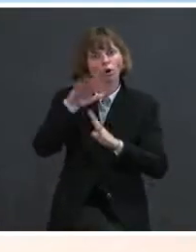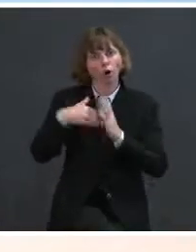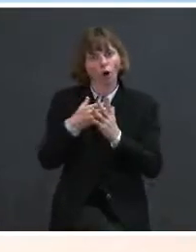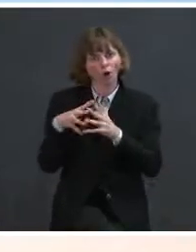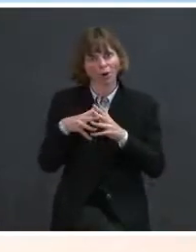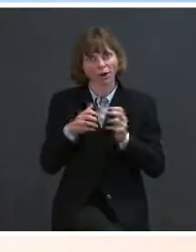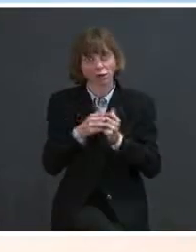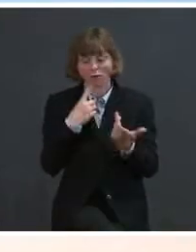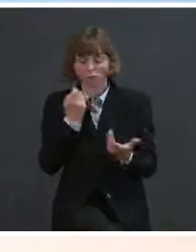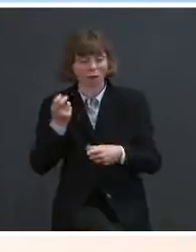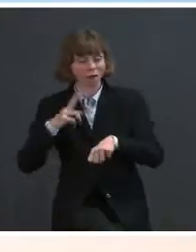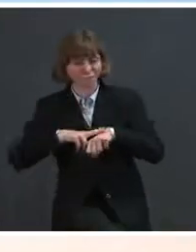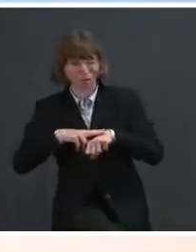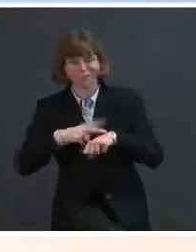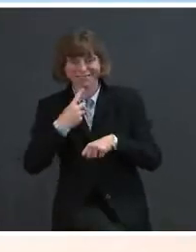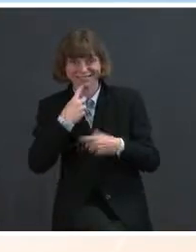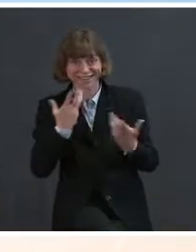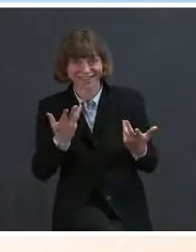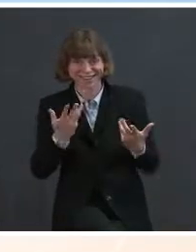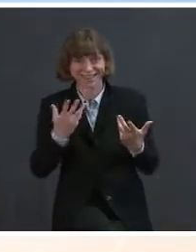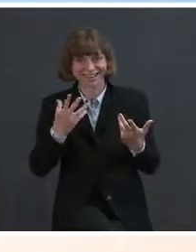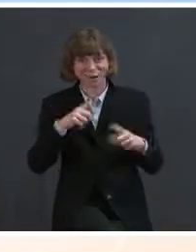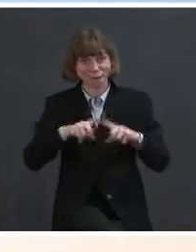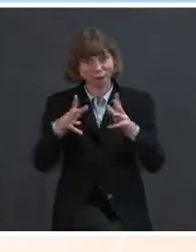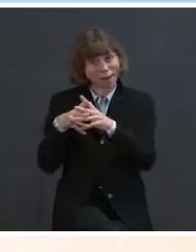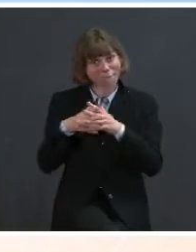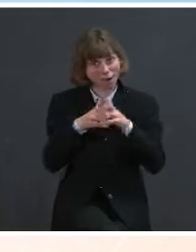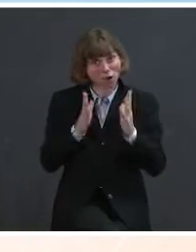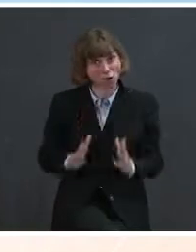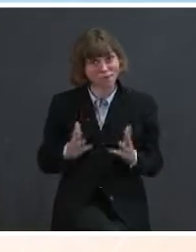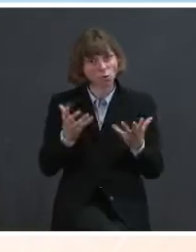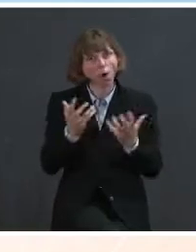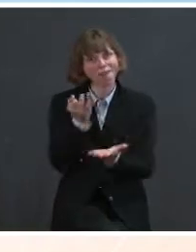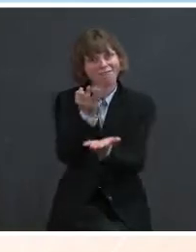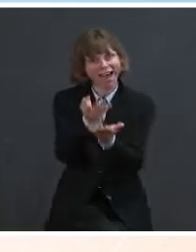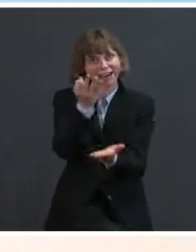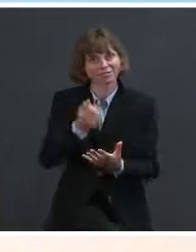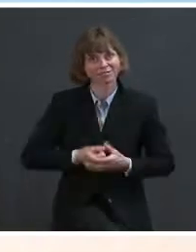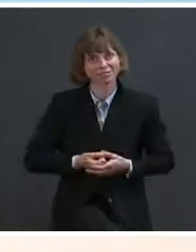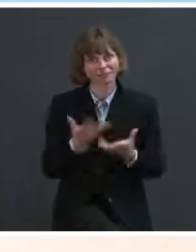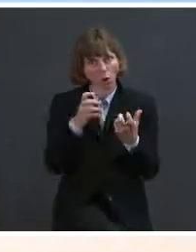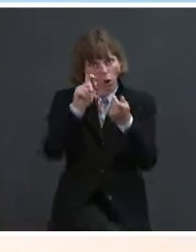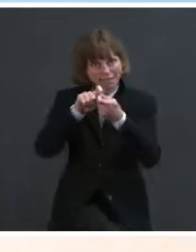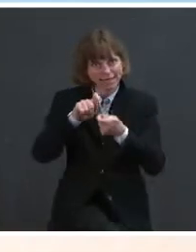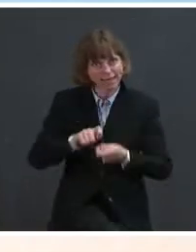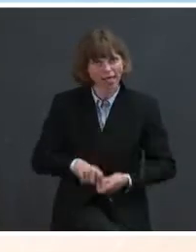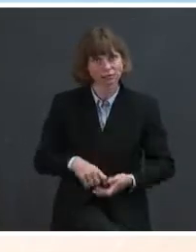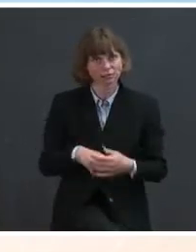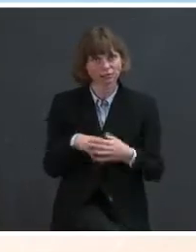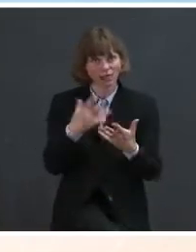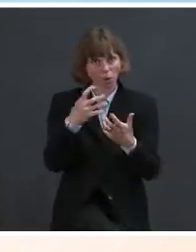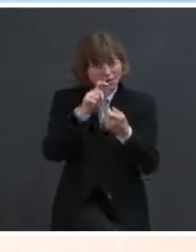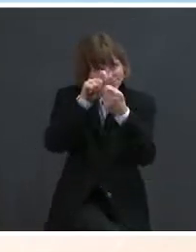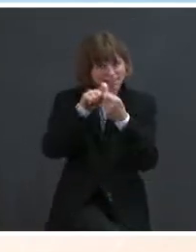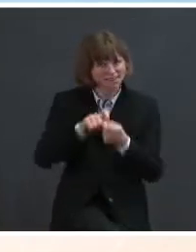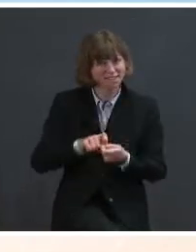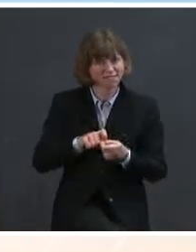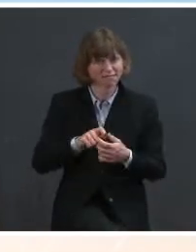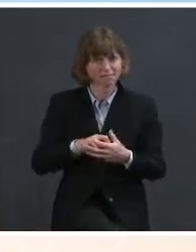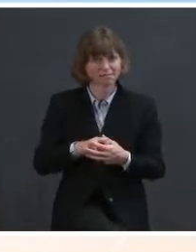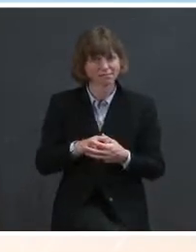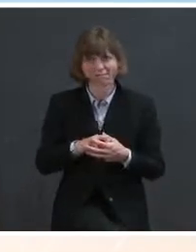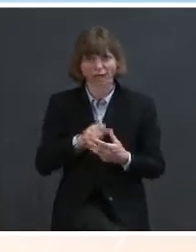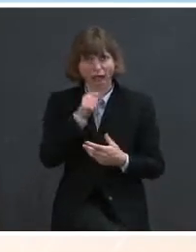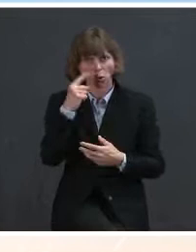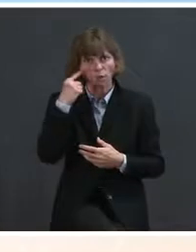that is, but I would say that Americans are looking for facts, they're looking for details, they're looking for specifics, and I don't think they're